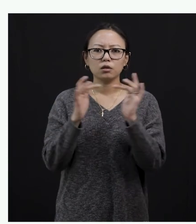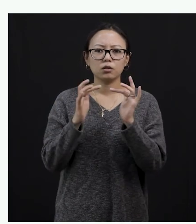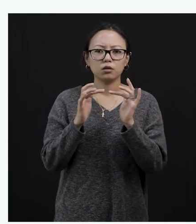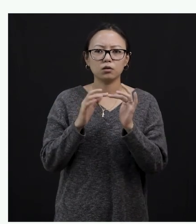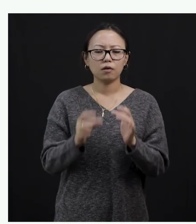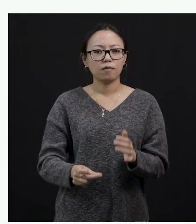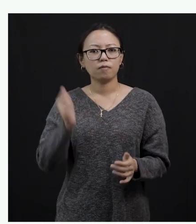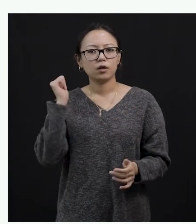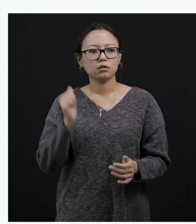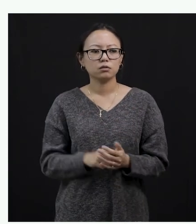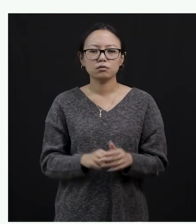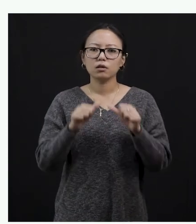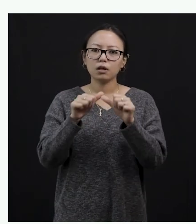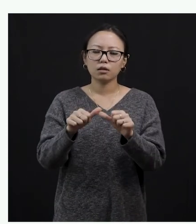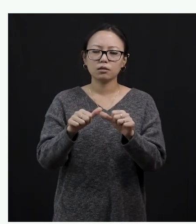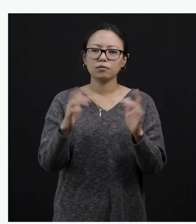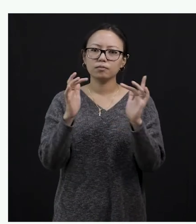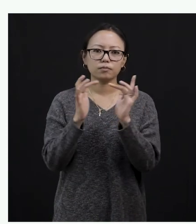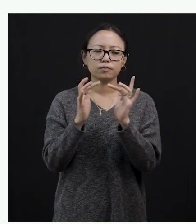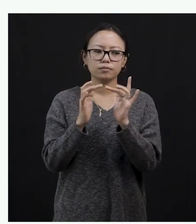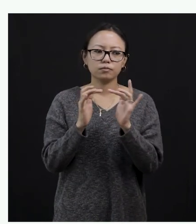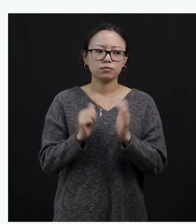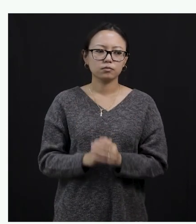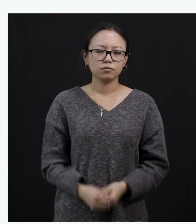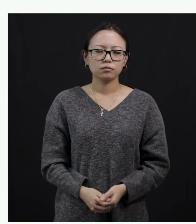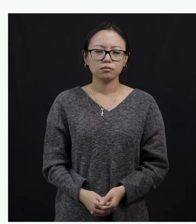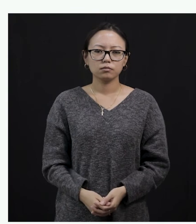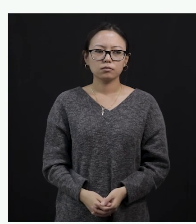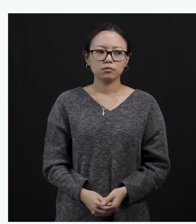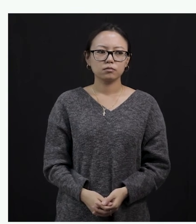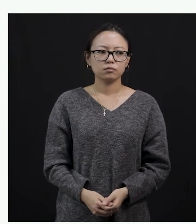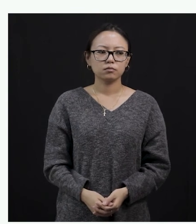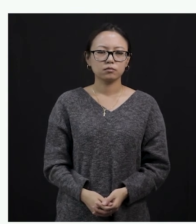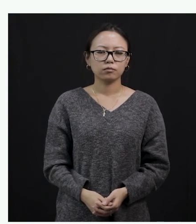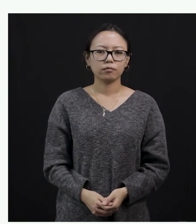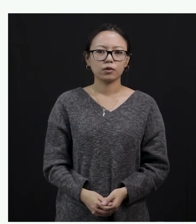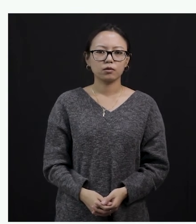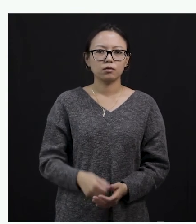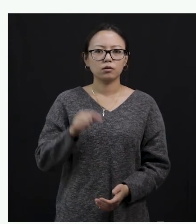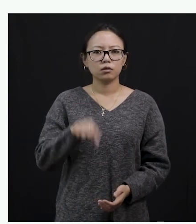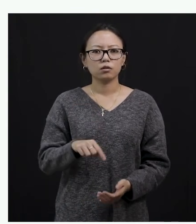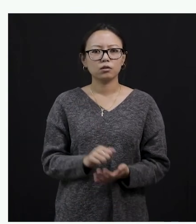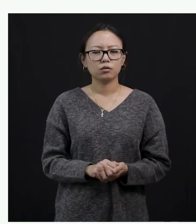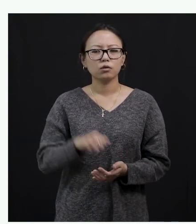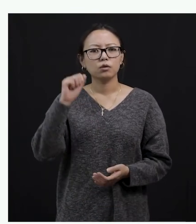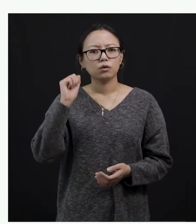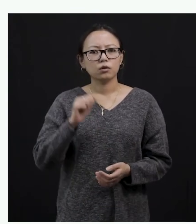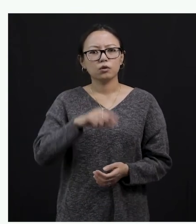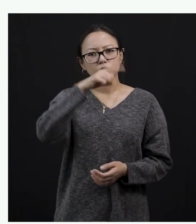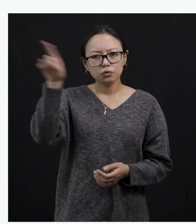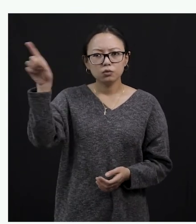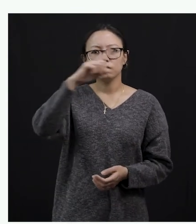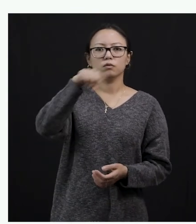five, the answer is internet. That is the latest. Also, we have question time, true or false.